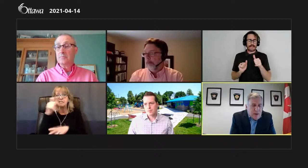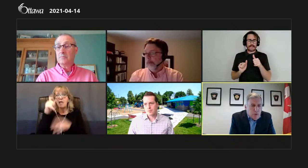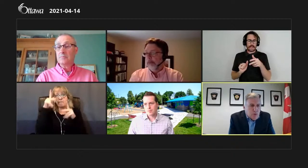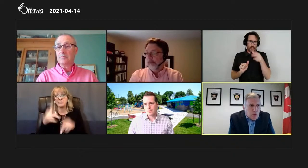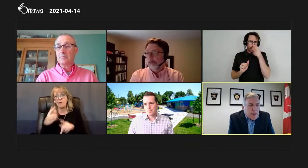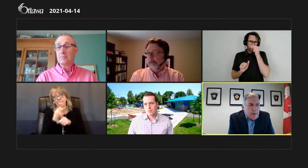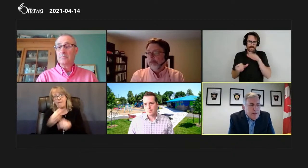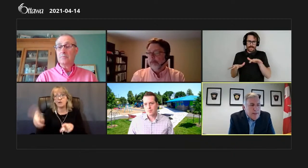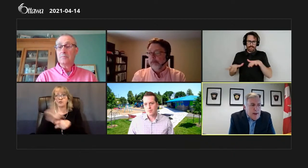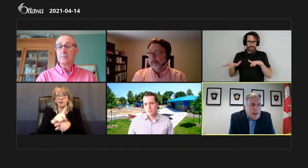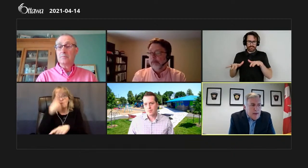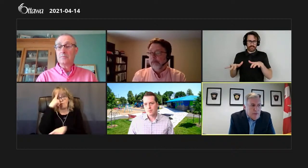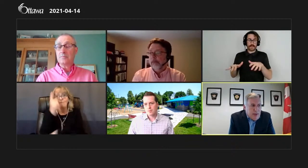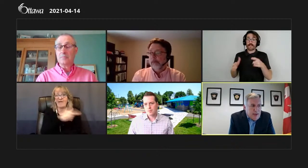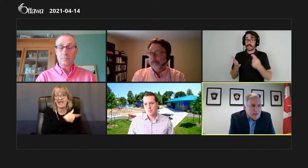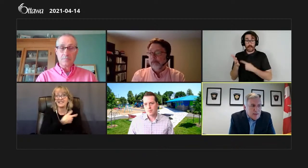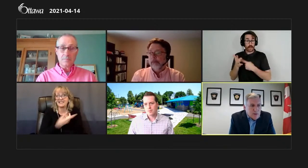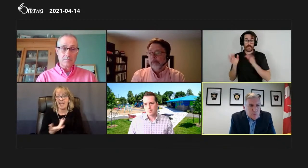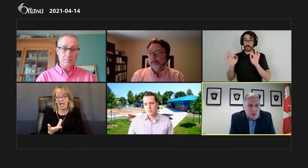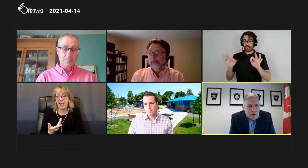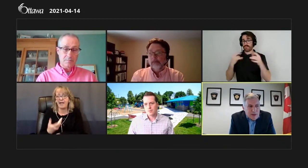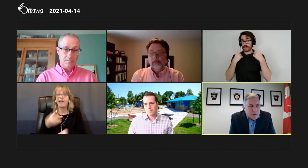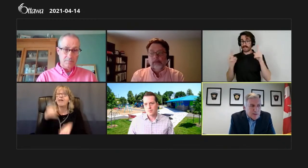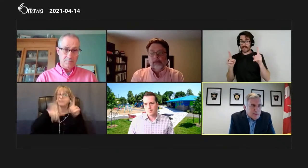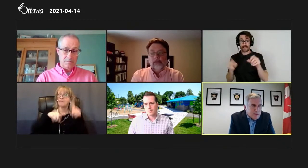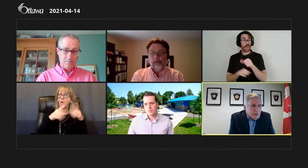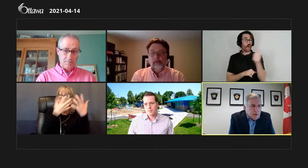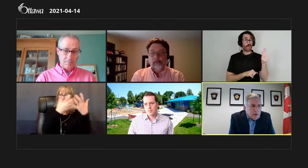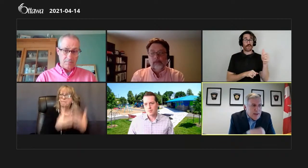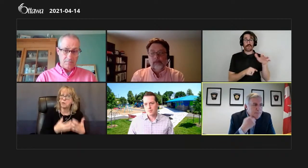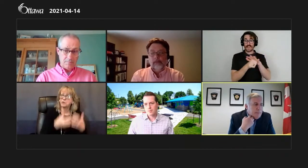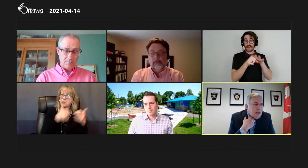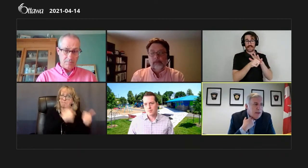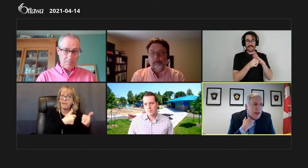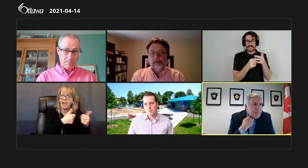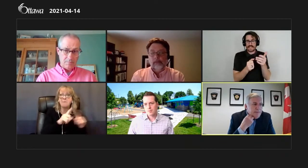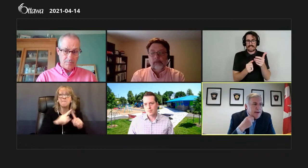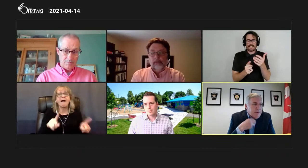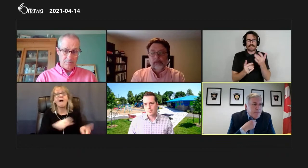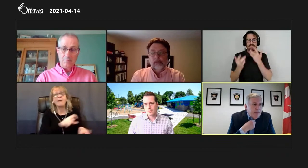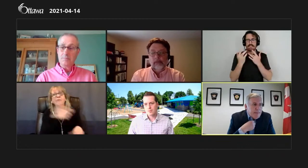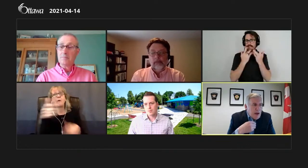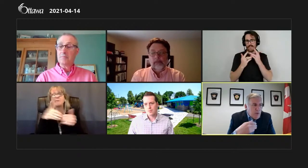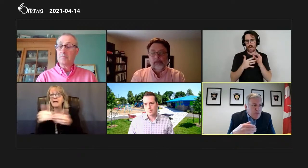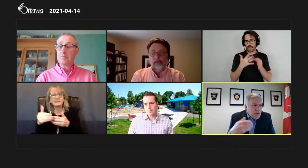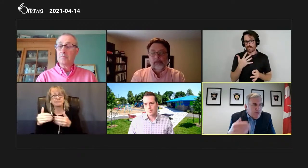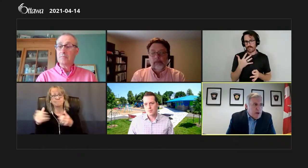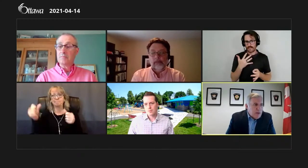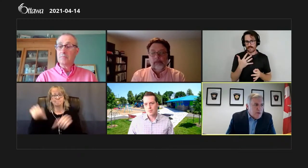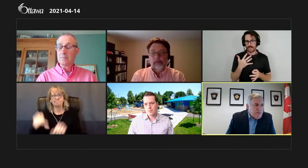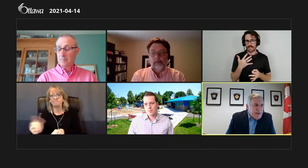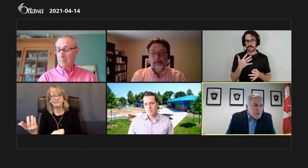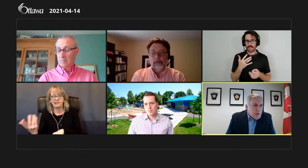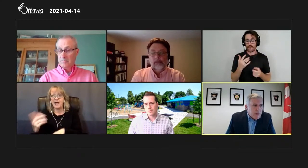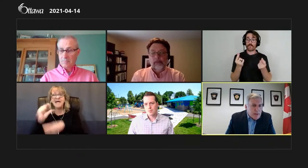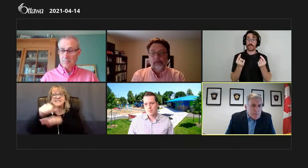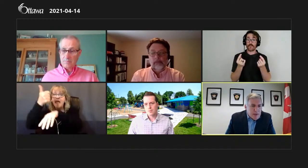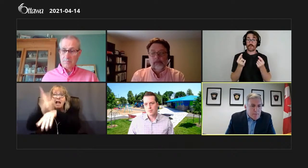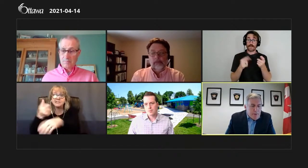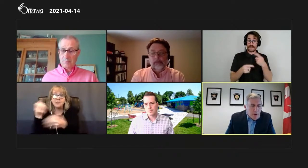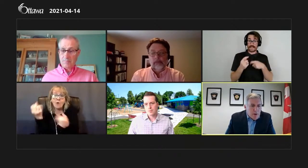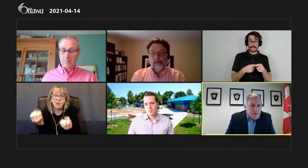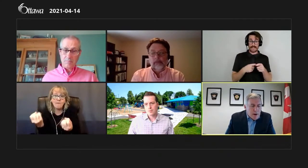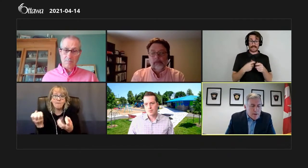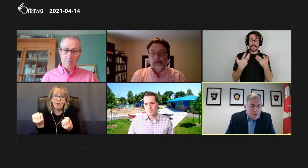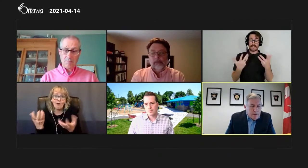that worked well. In other cases, there were little or none. And now we've moved on to a phase where it's become